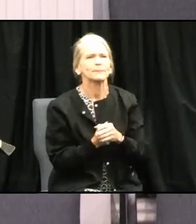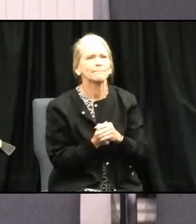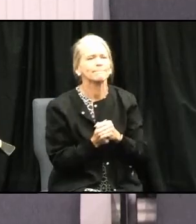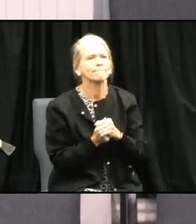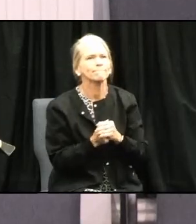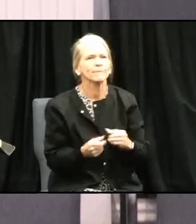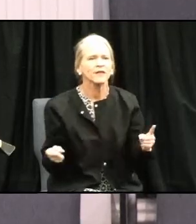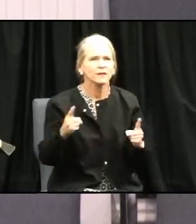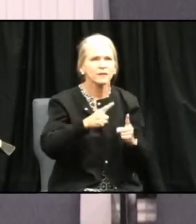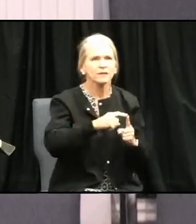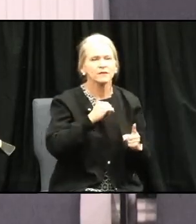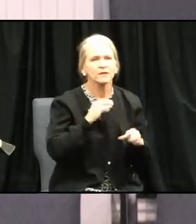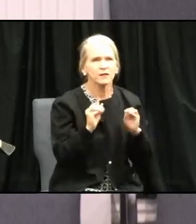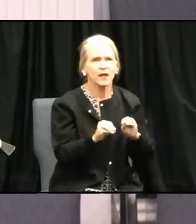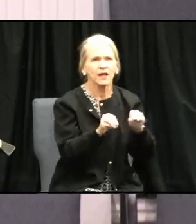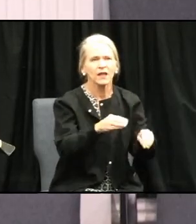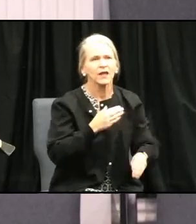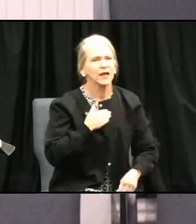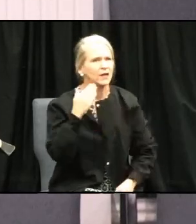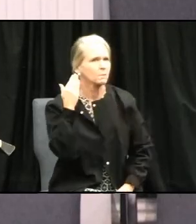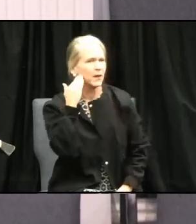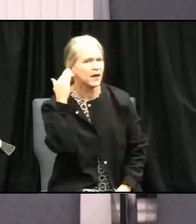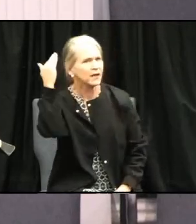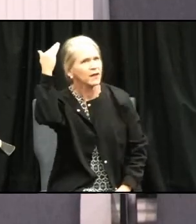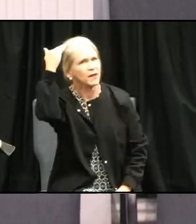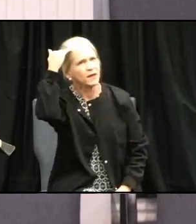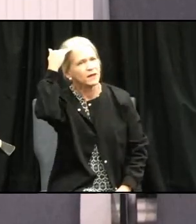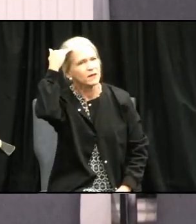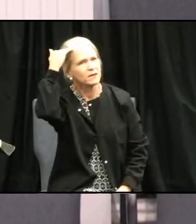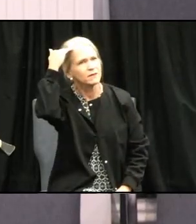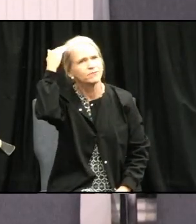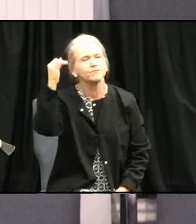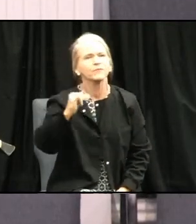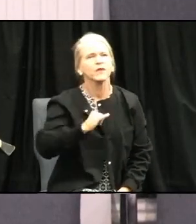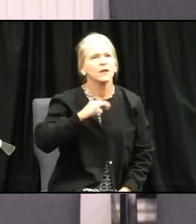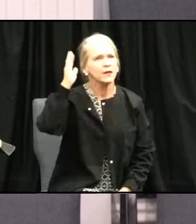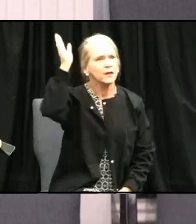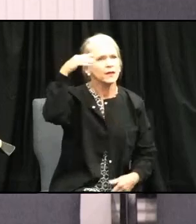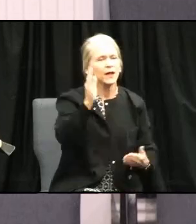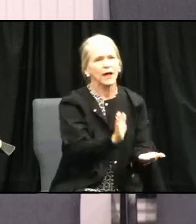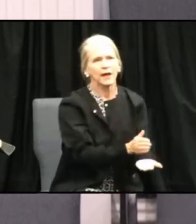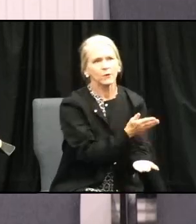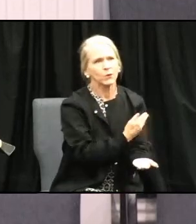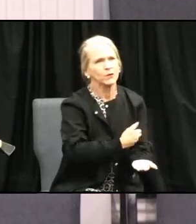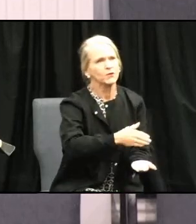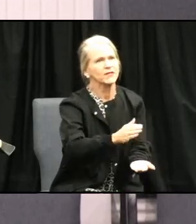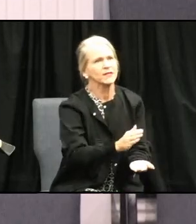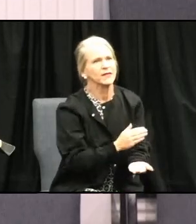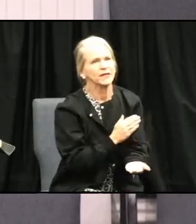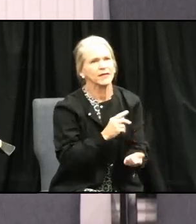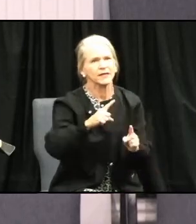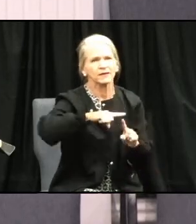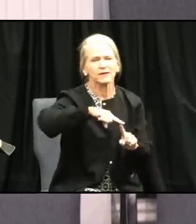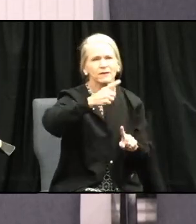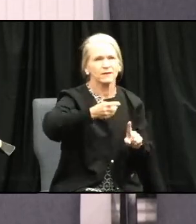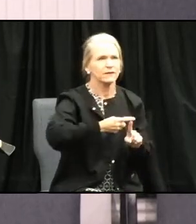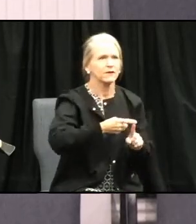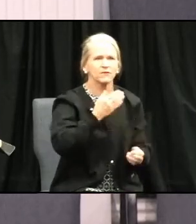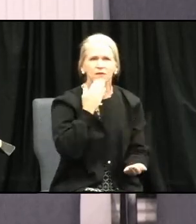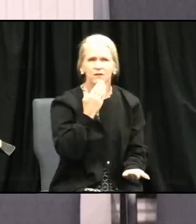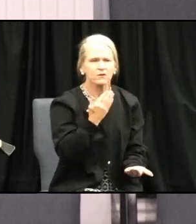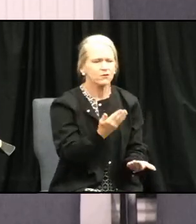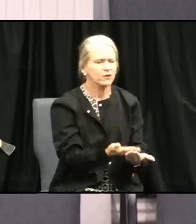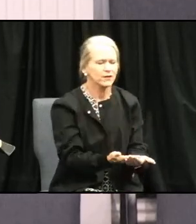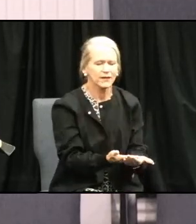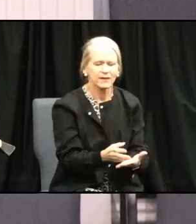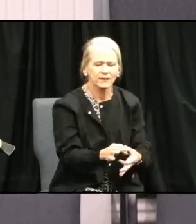up till I lay my head, I will sing of